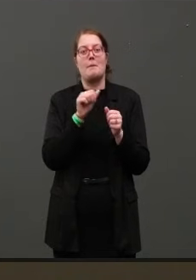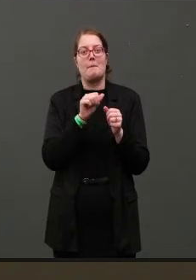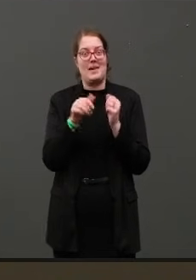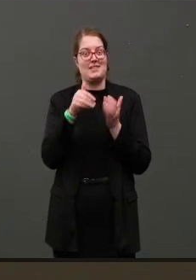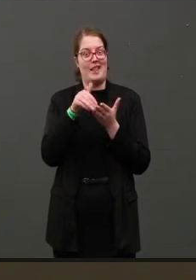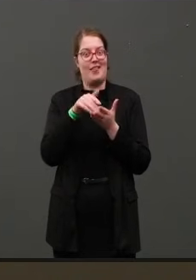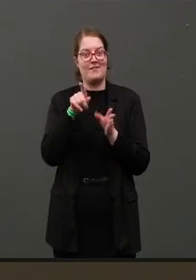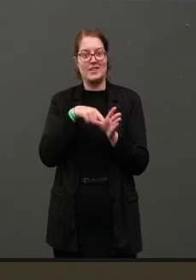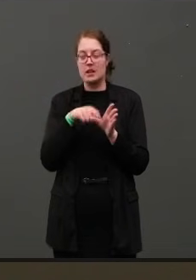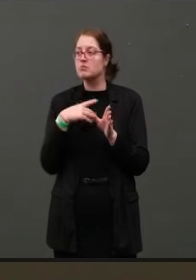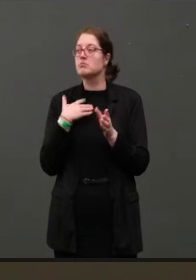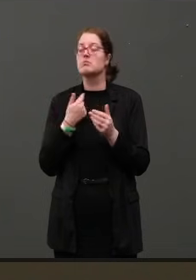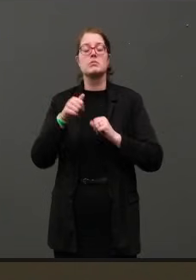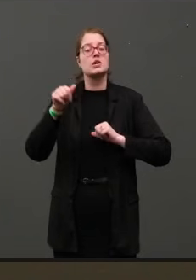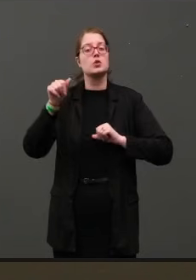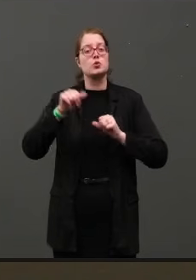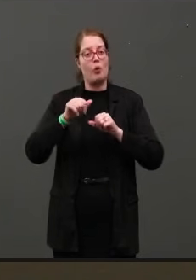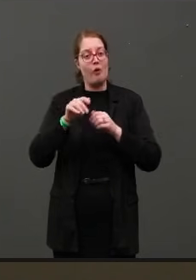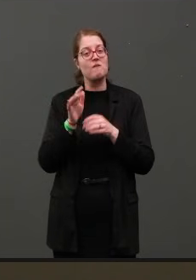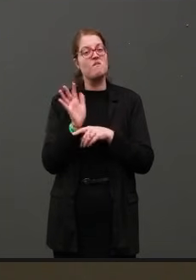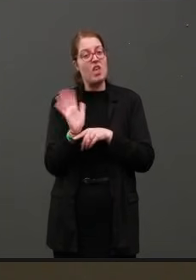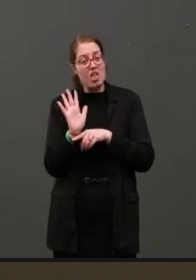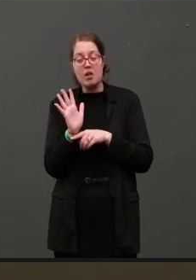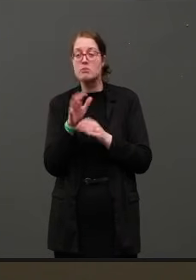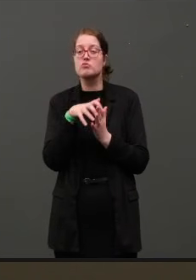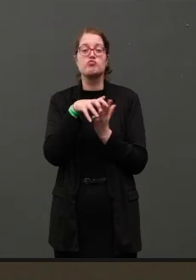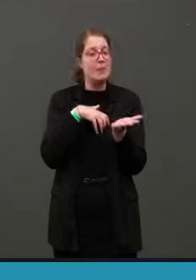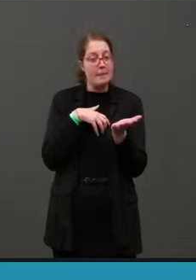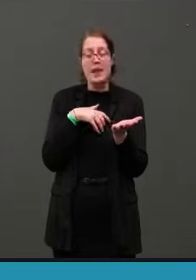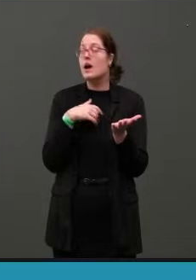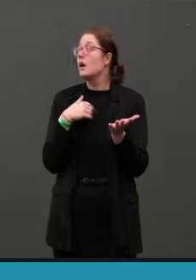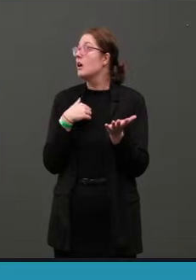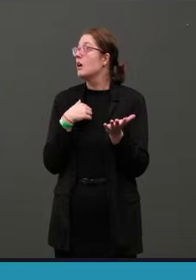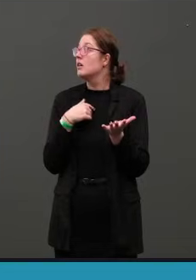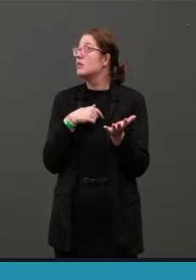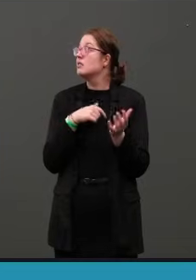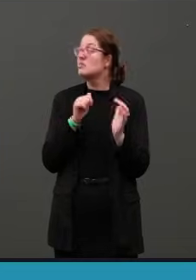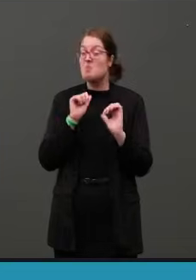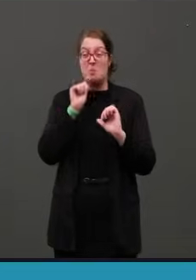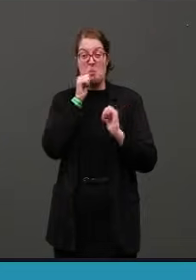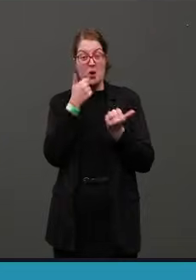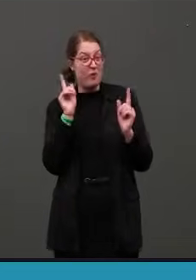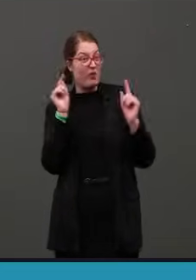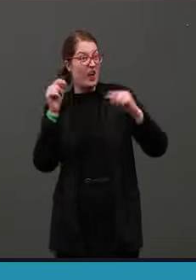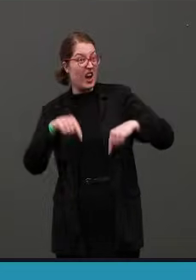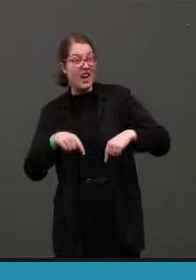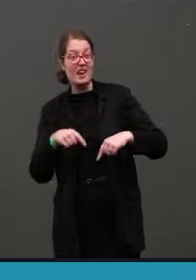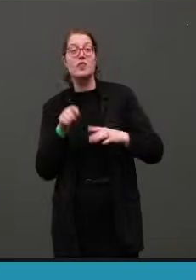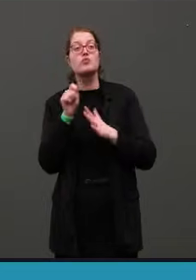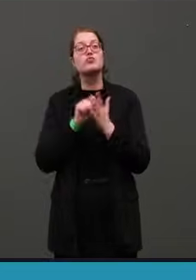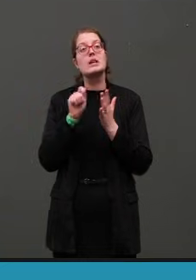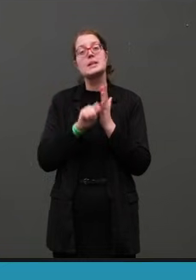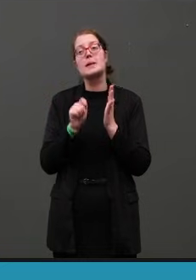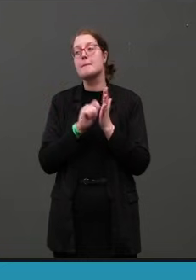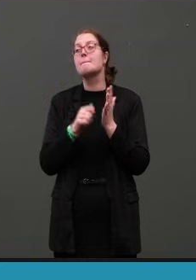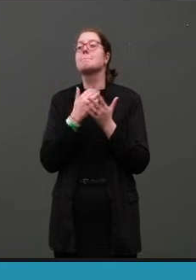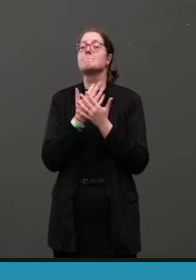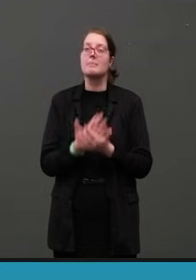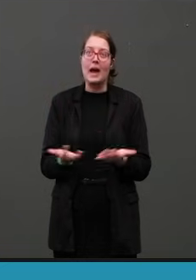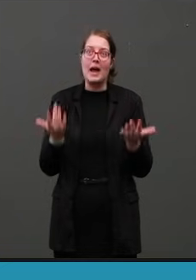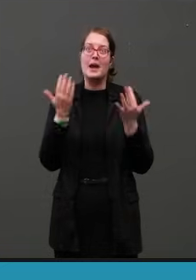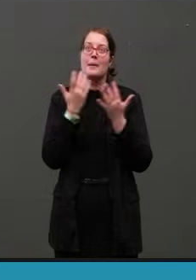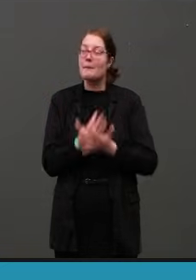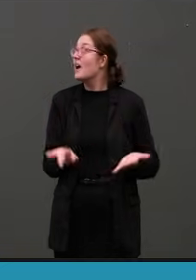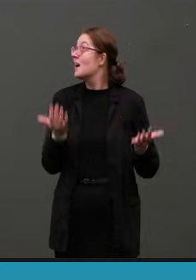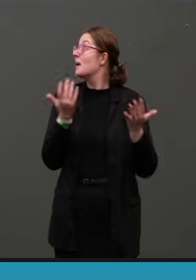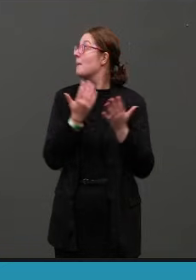short films, and also, what I probably am best known for in this room, I have written many, many video